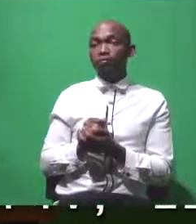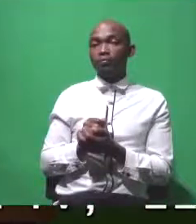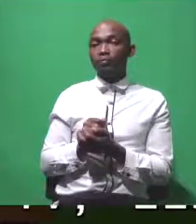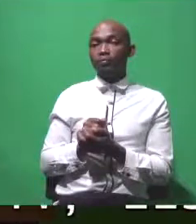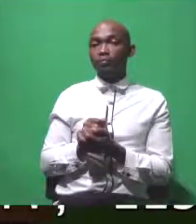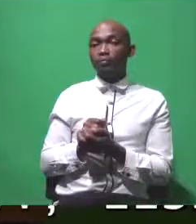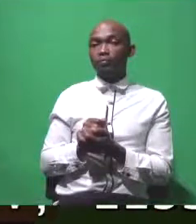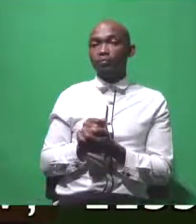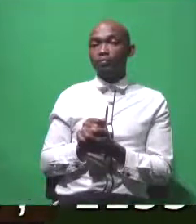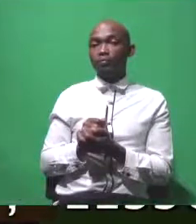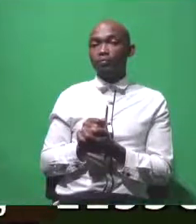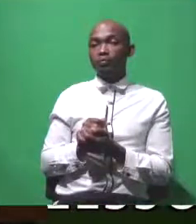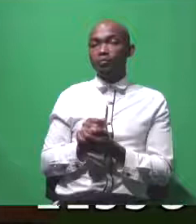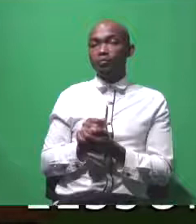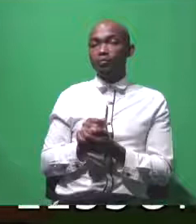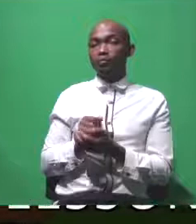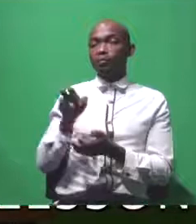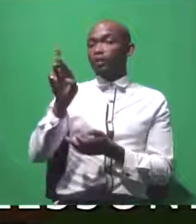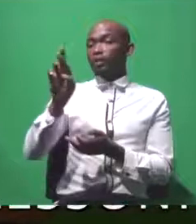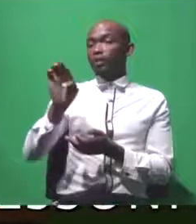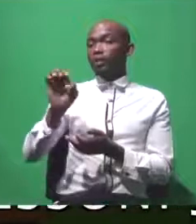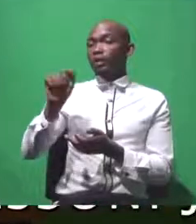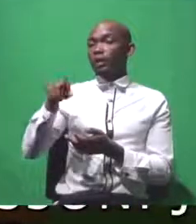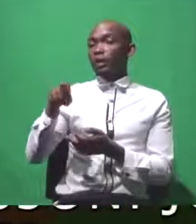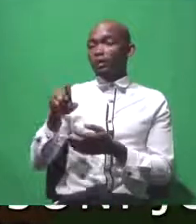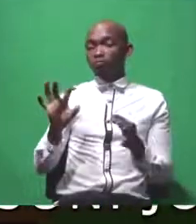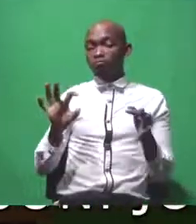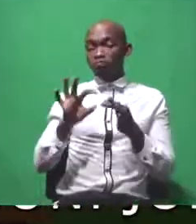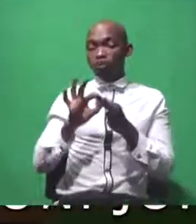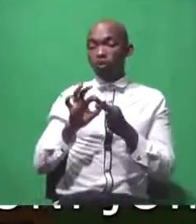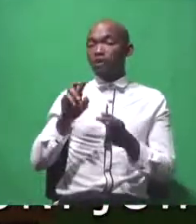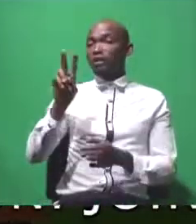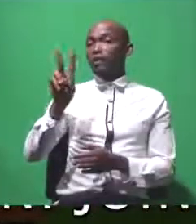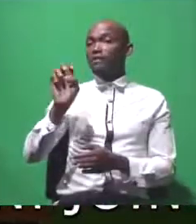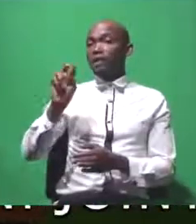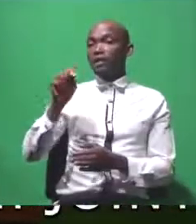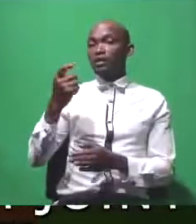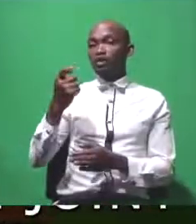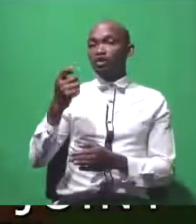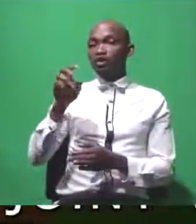joint venture